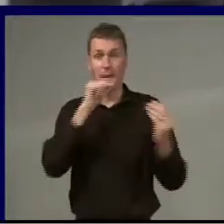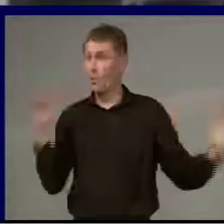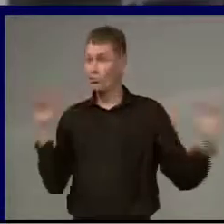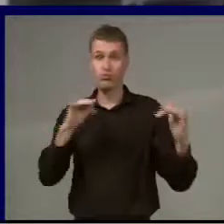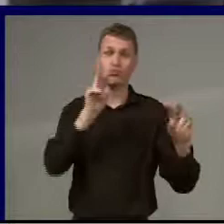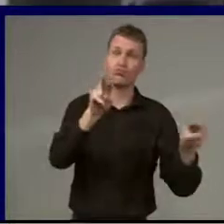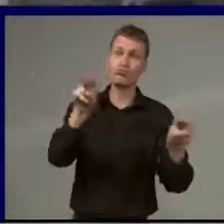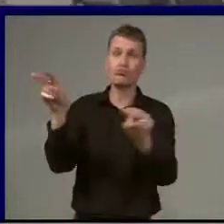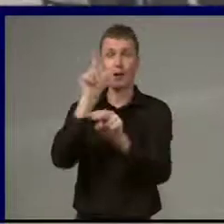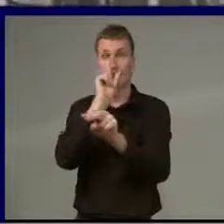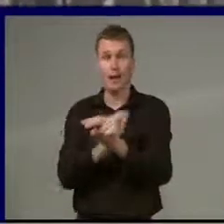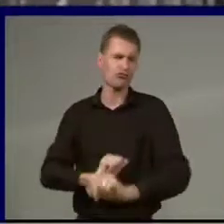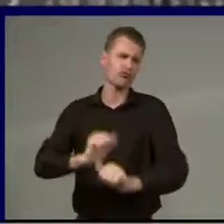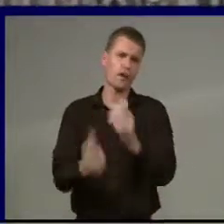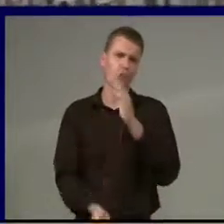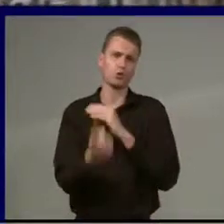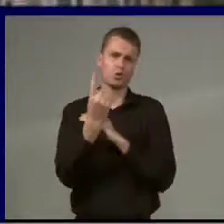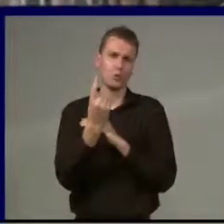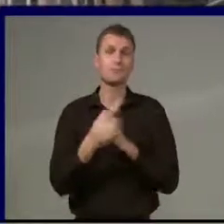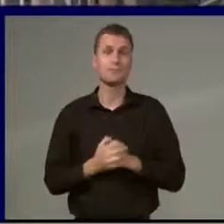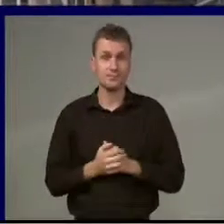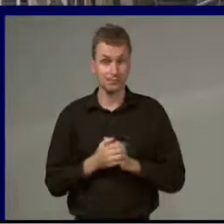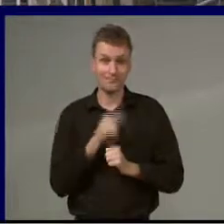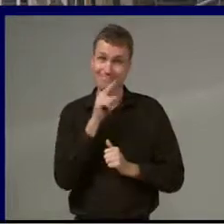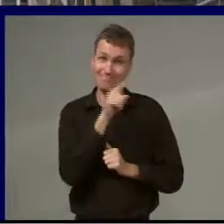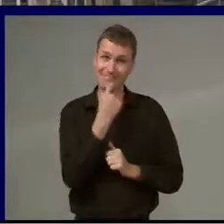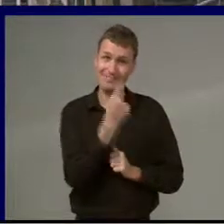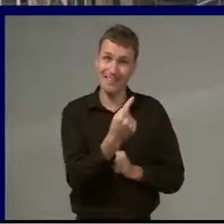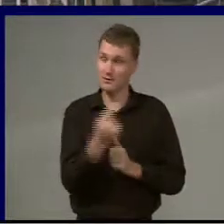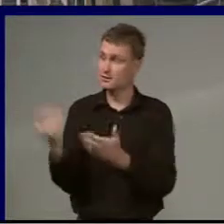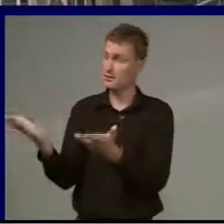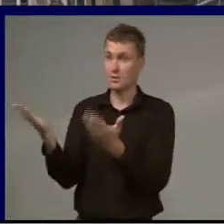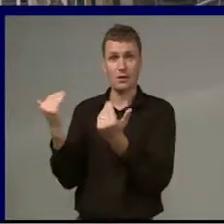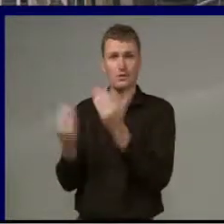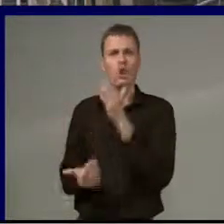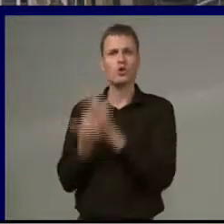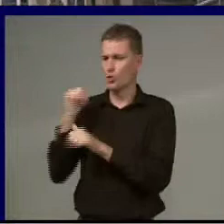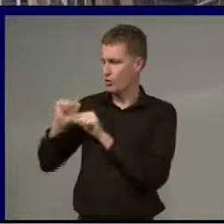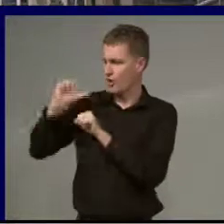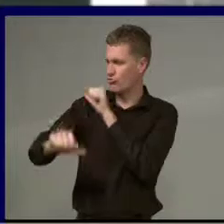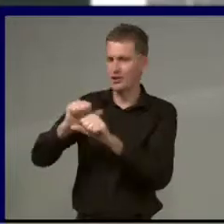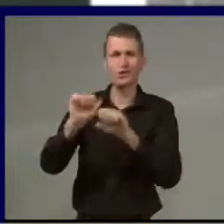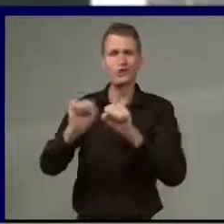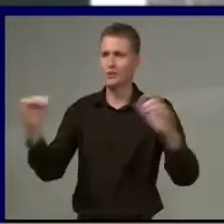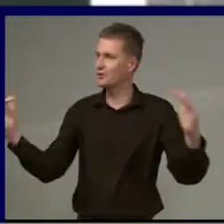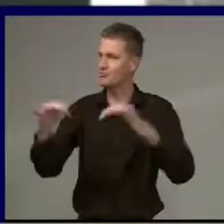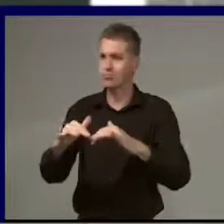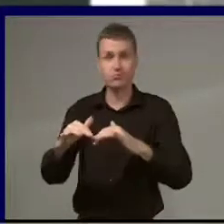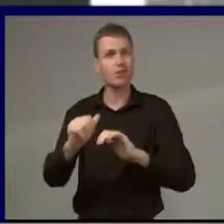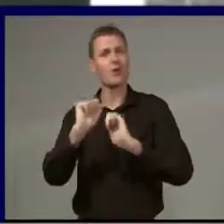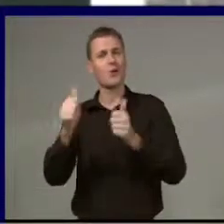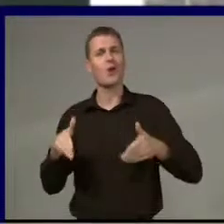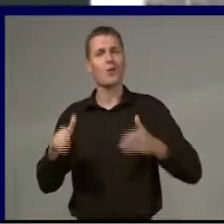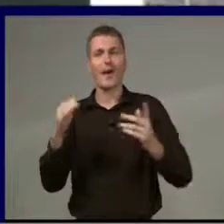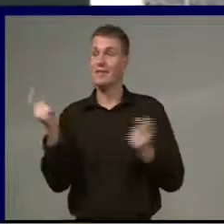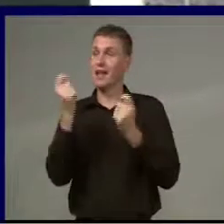view is a great opportunity. Mr. Lovett says welcoming back a new generation of students is a fitting way to celebrate